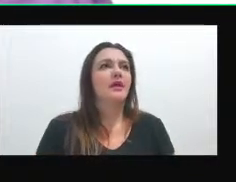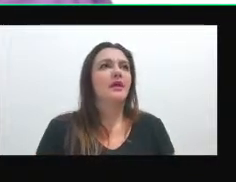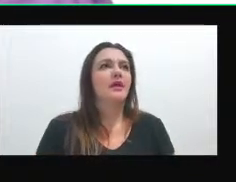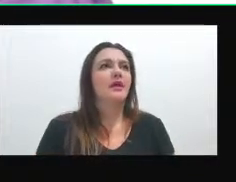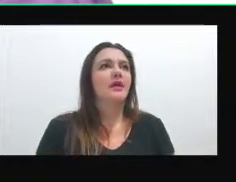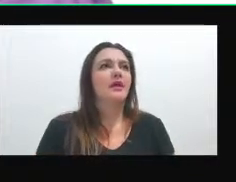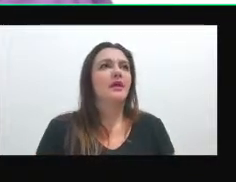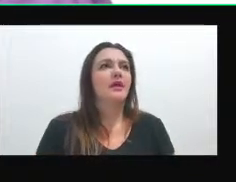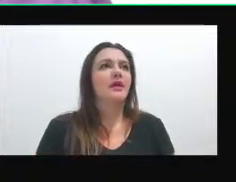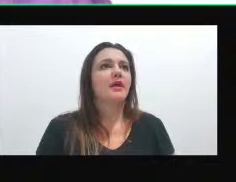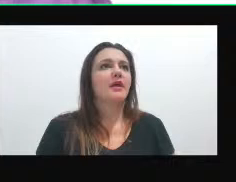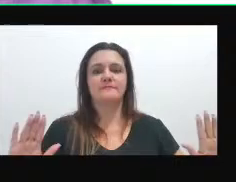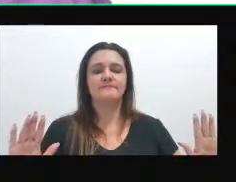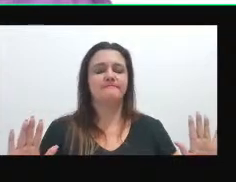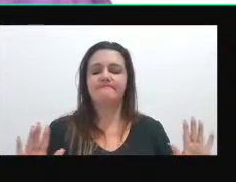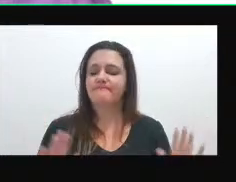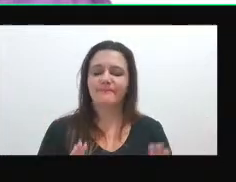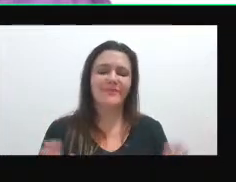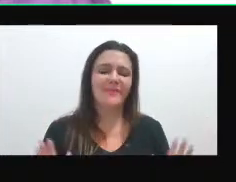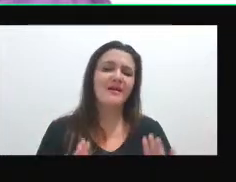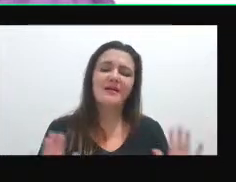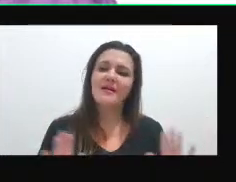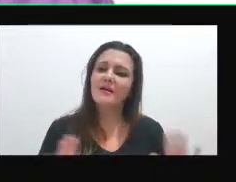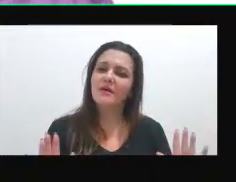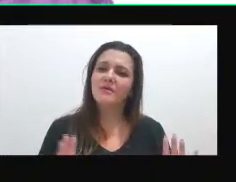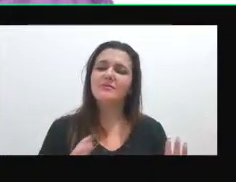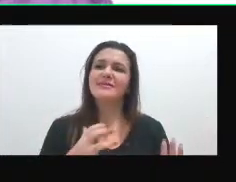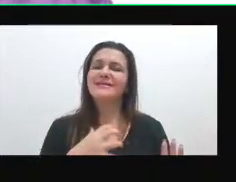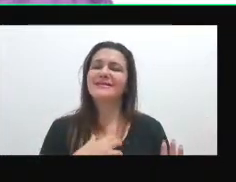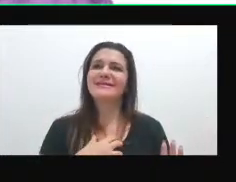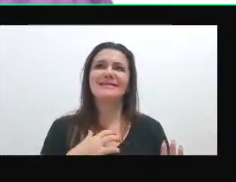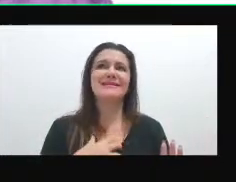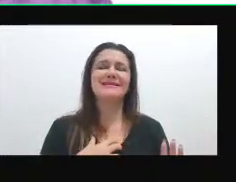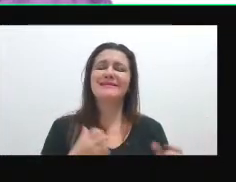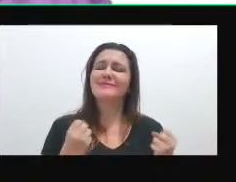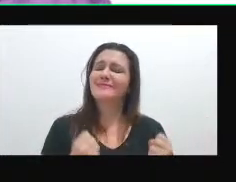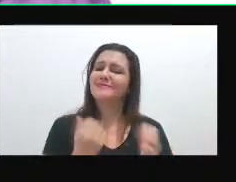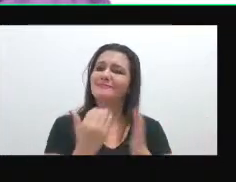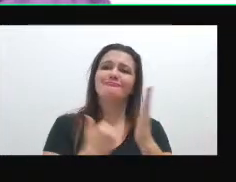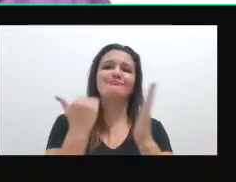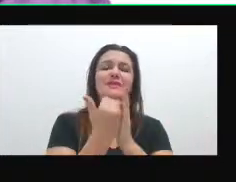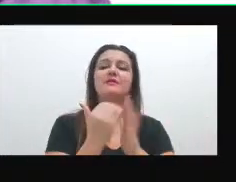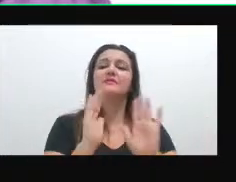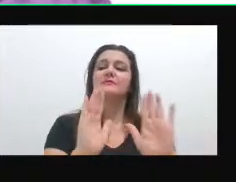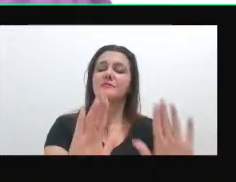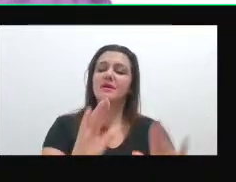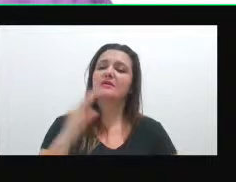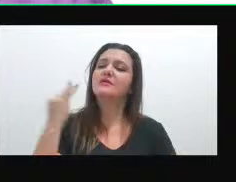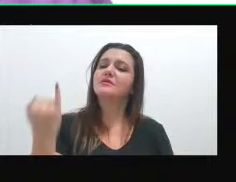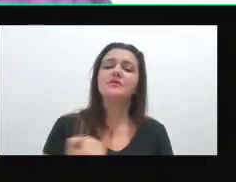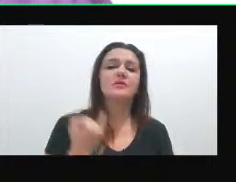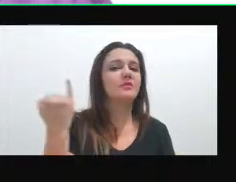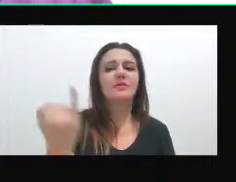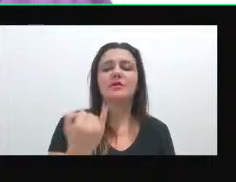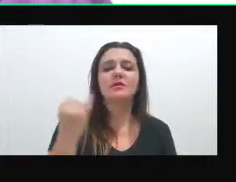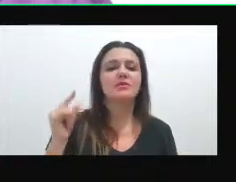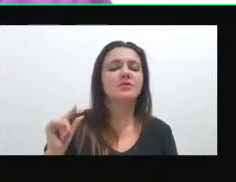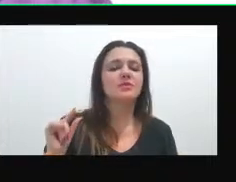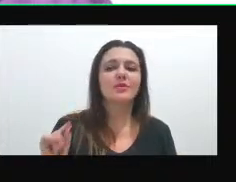important thing is to just look in from time to time, have a look